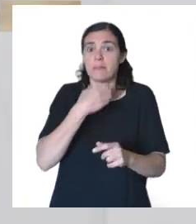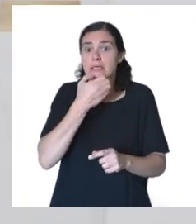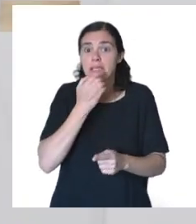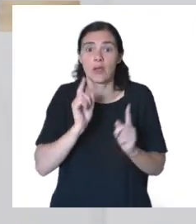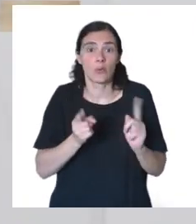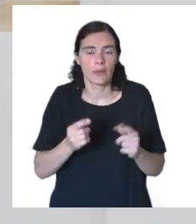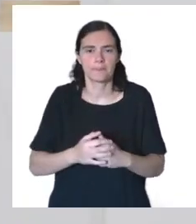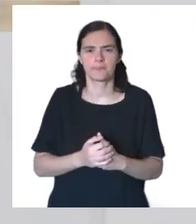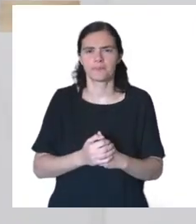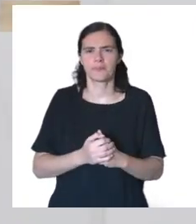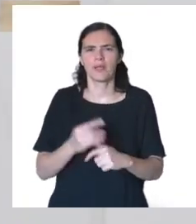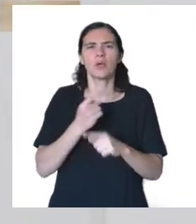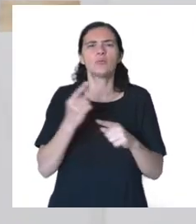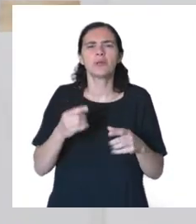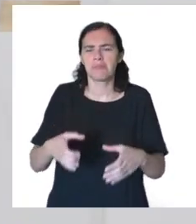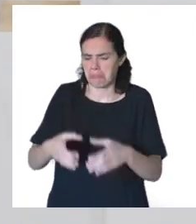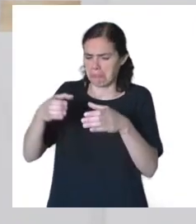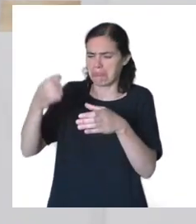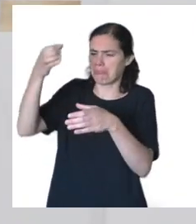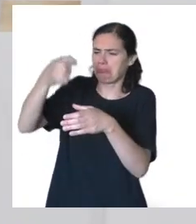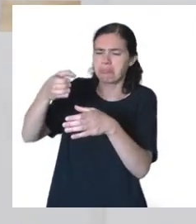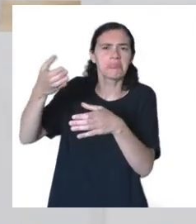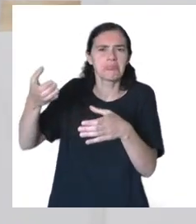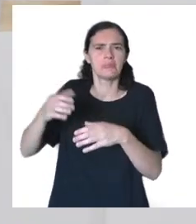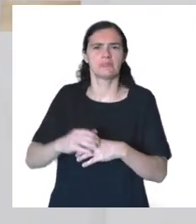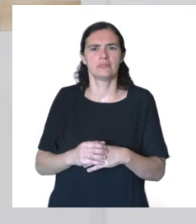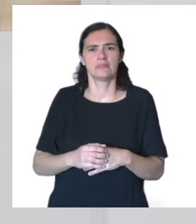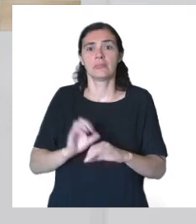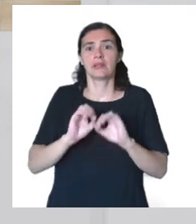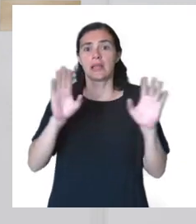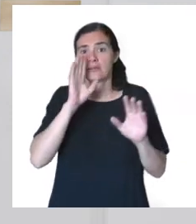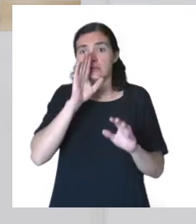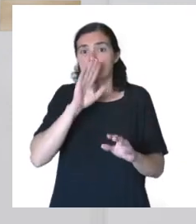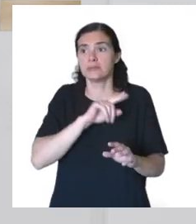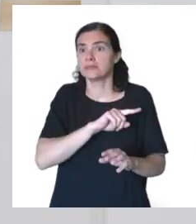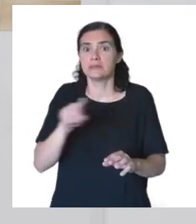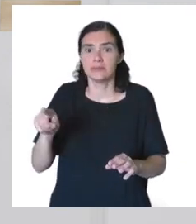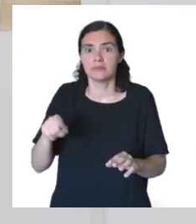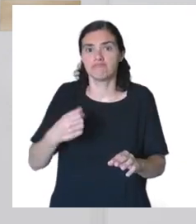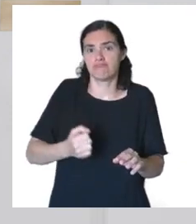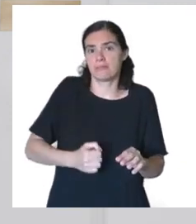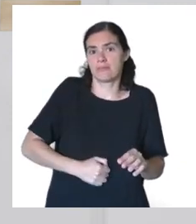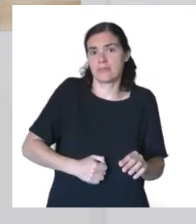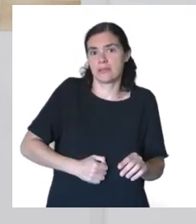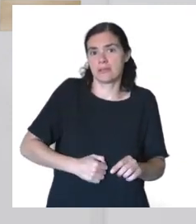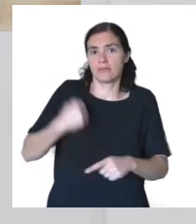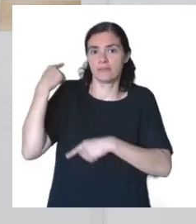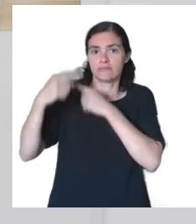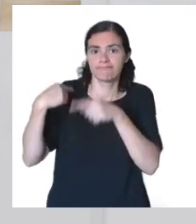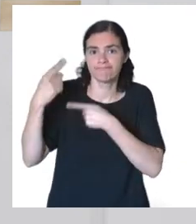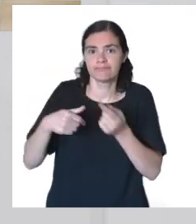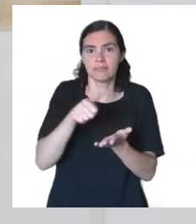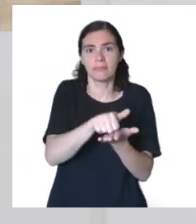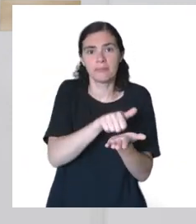is an apple? Why is that on the pedestal? Of course, if you come from a Christian